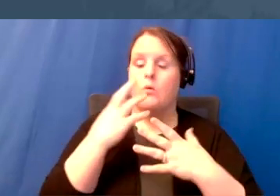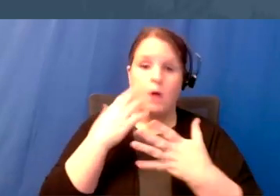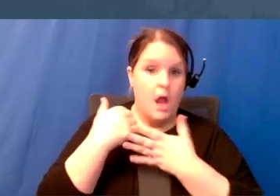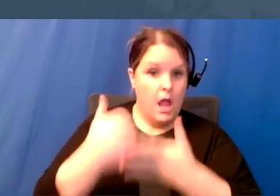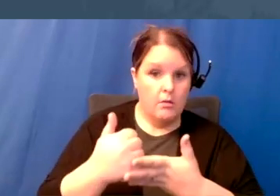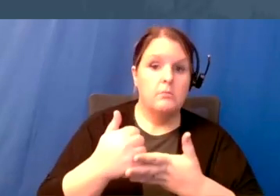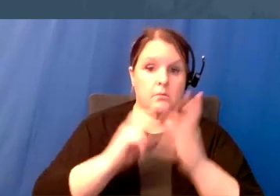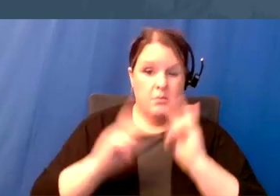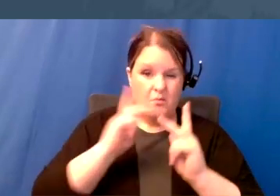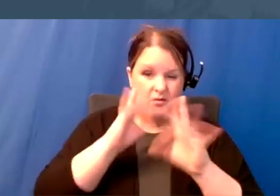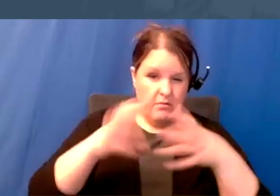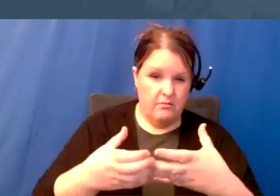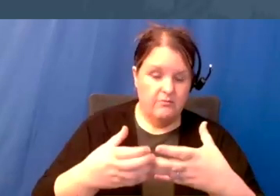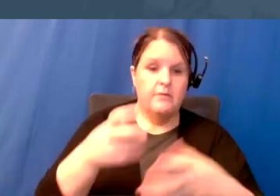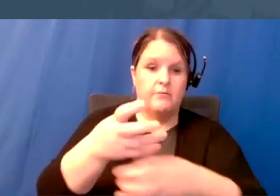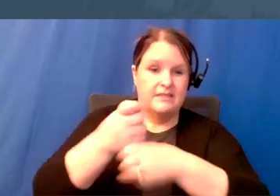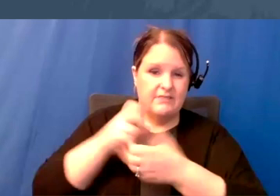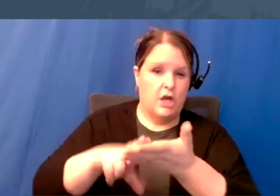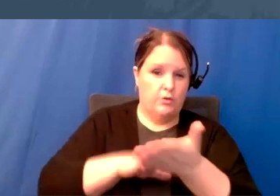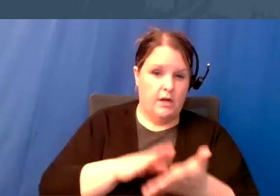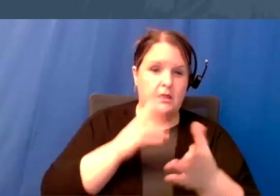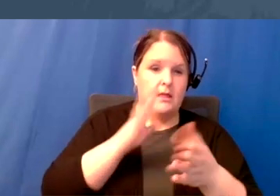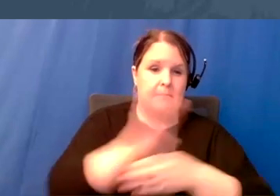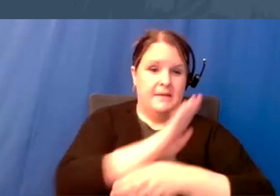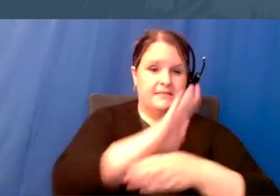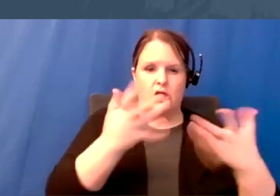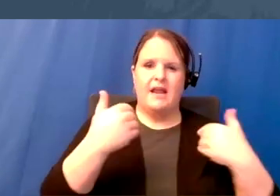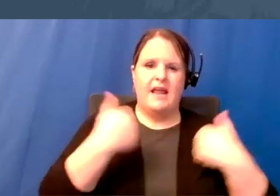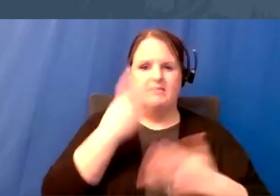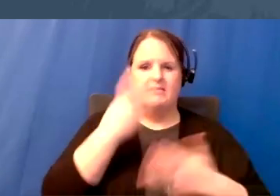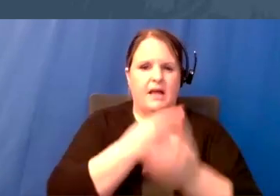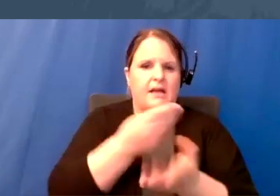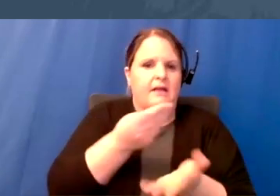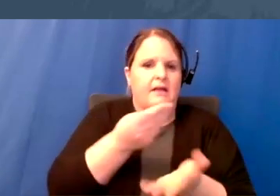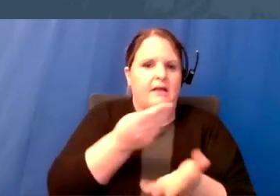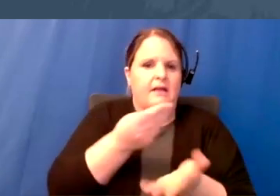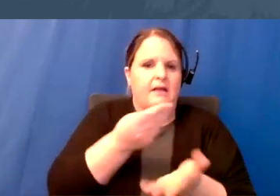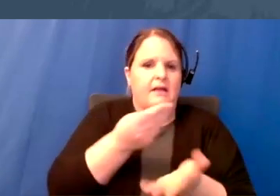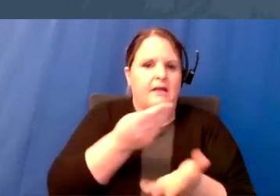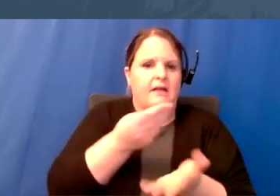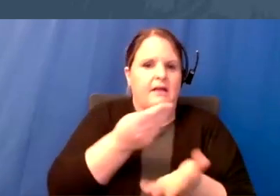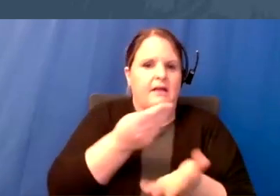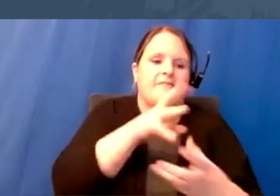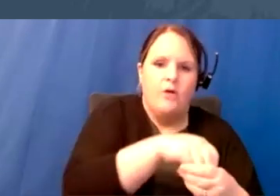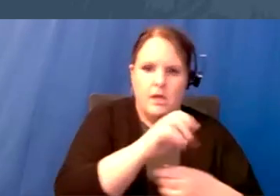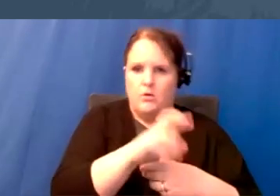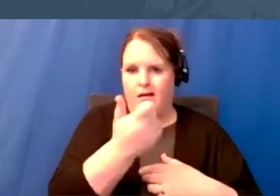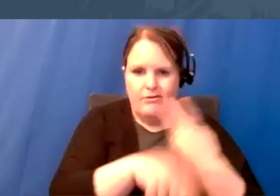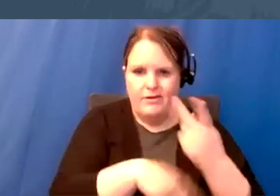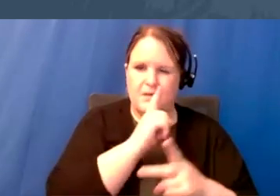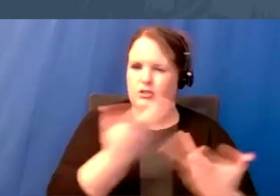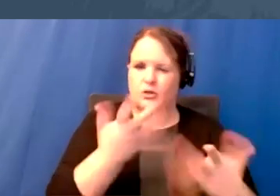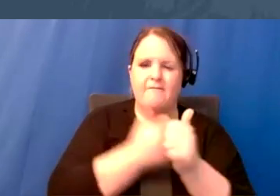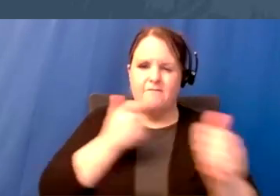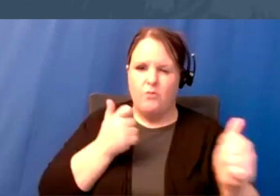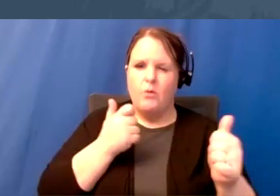contracts with entities in which they have some financial interest or other interest, right? So how do we avoid these sorts